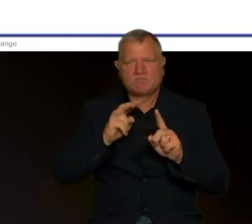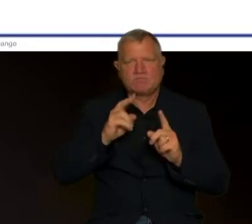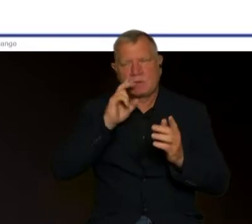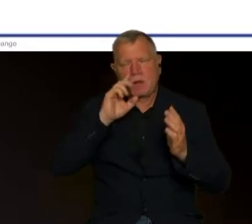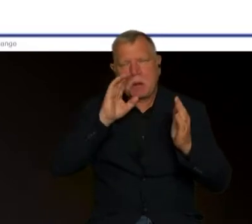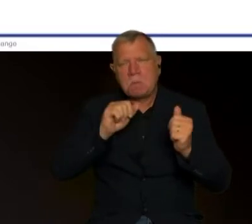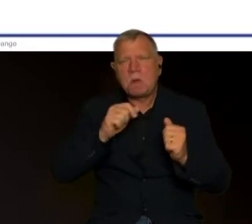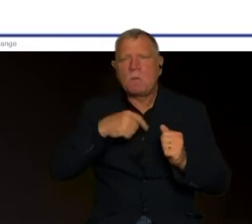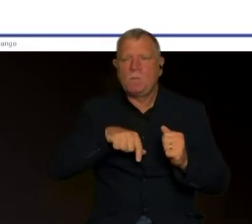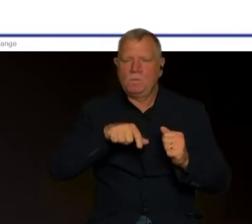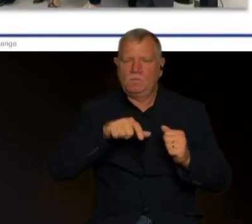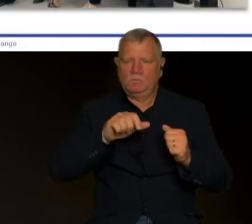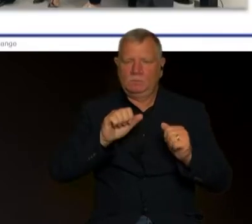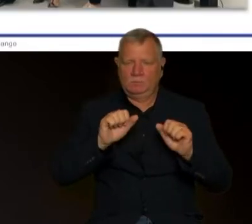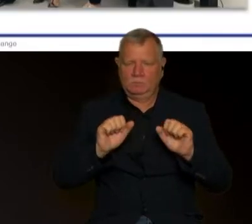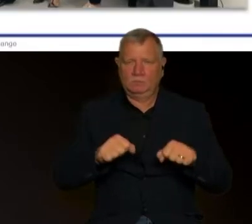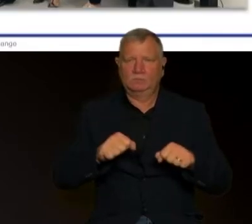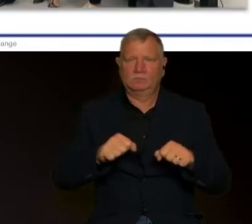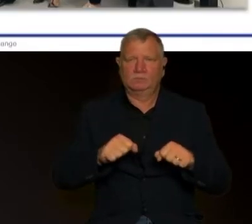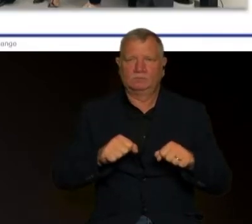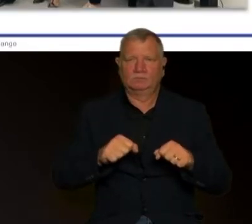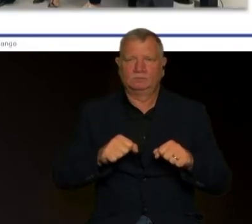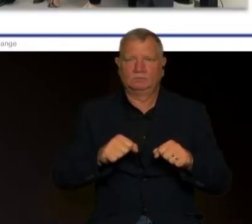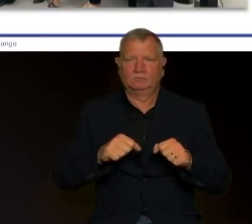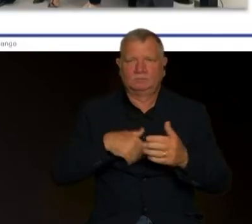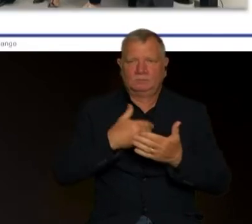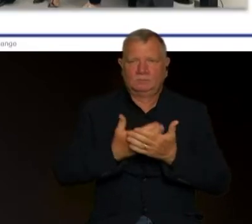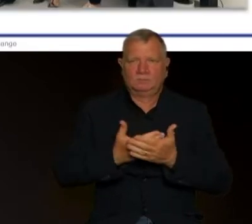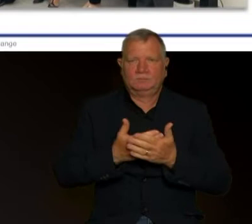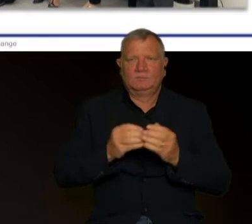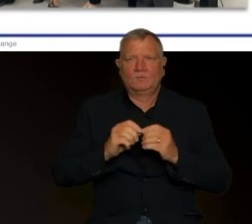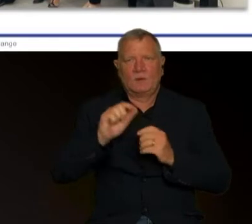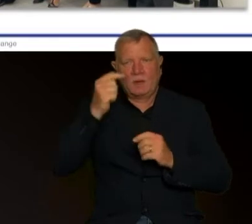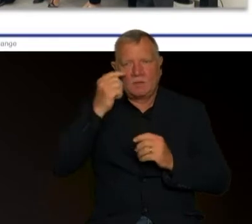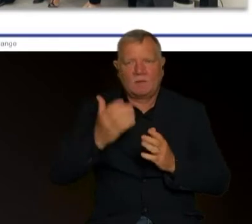our expectations are that these positions can